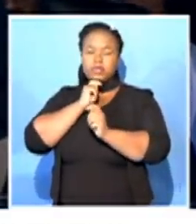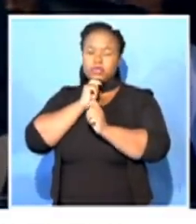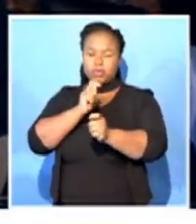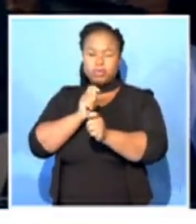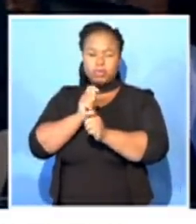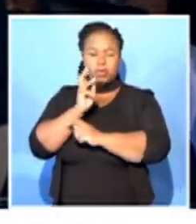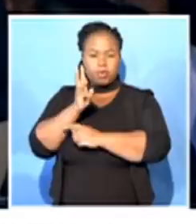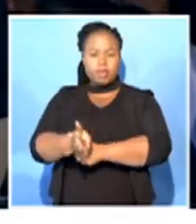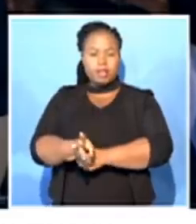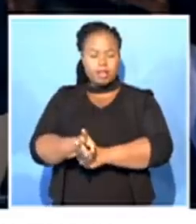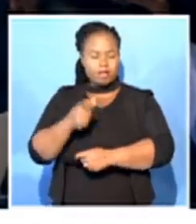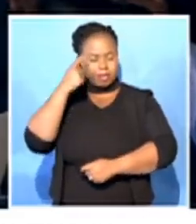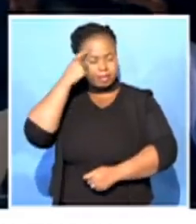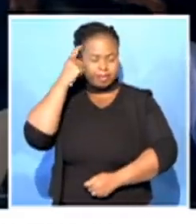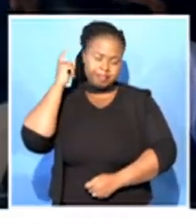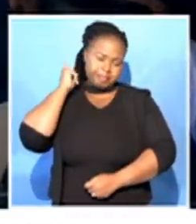And true to the dictates